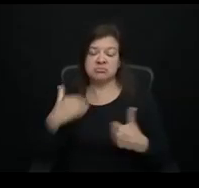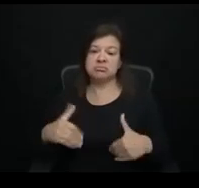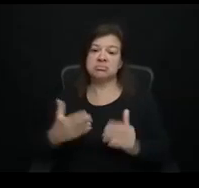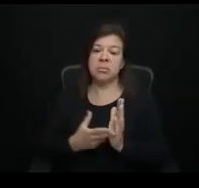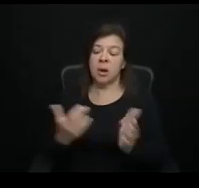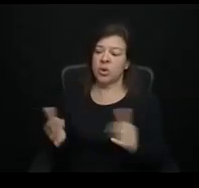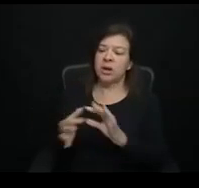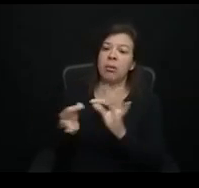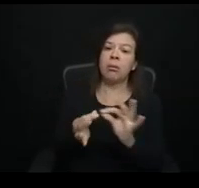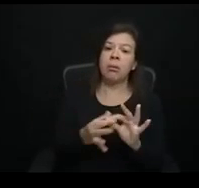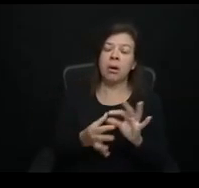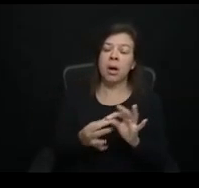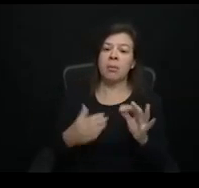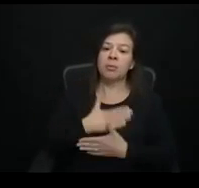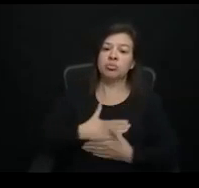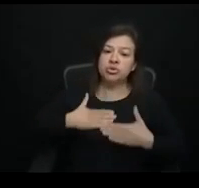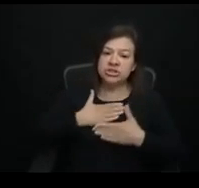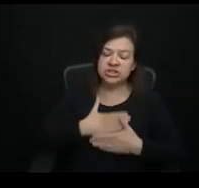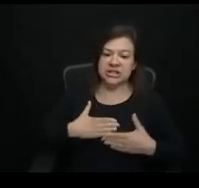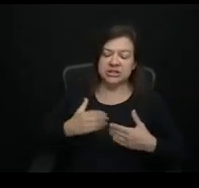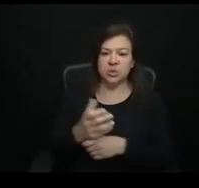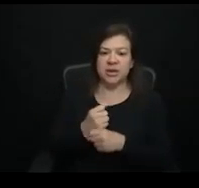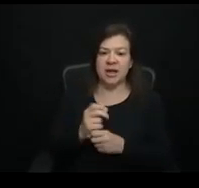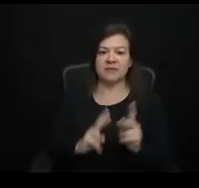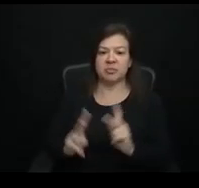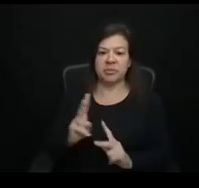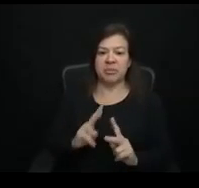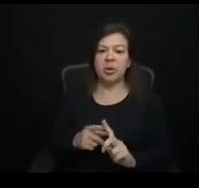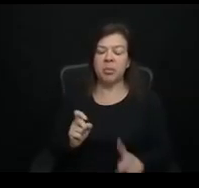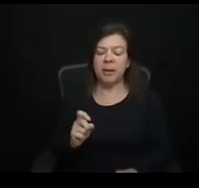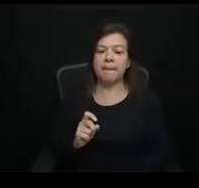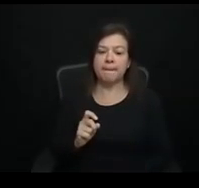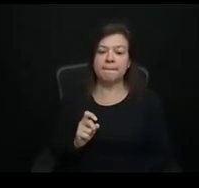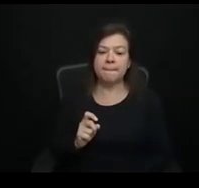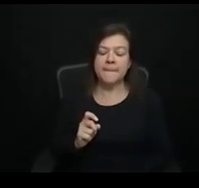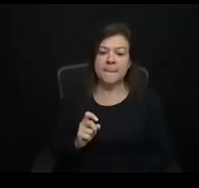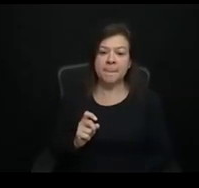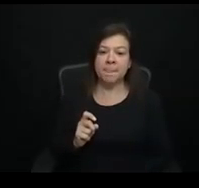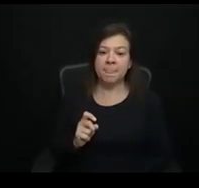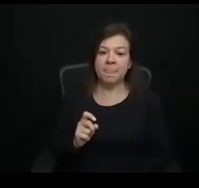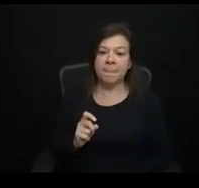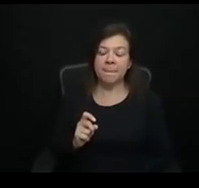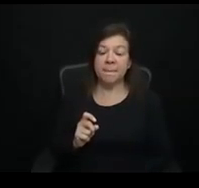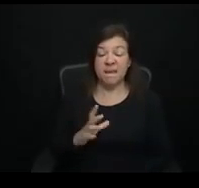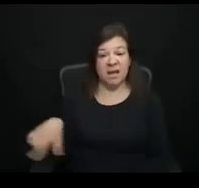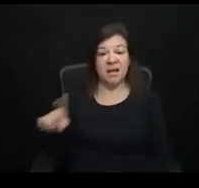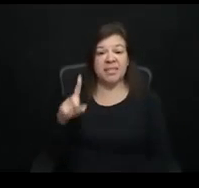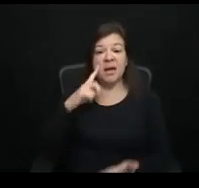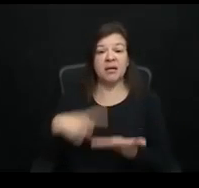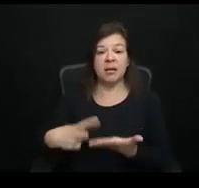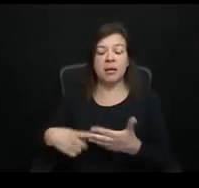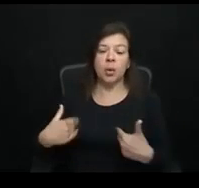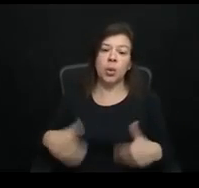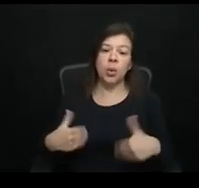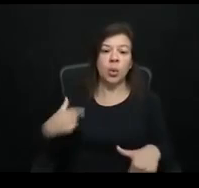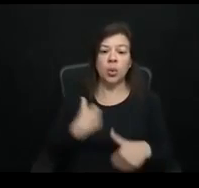comments we get from people, the appreciation that we get from people, but and the fact that they talk about how fast we